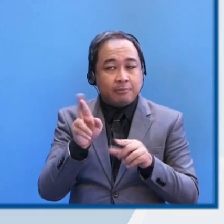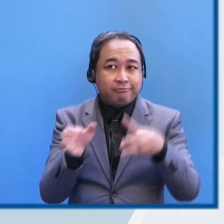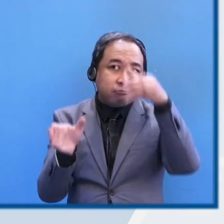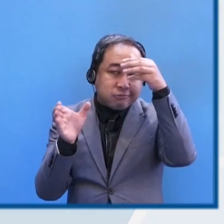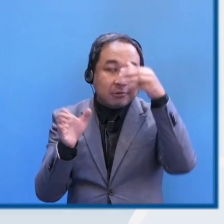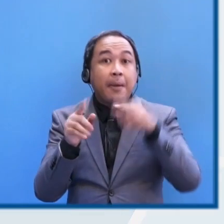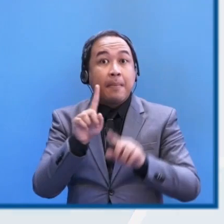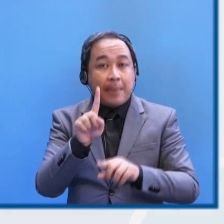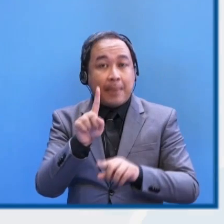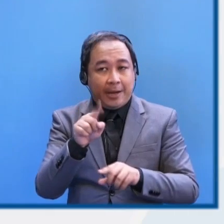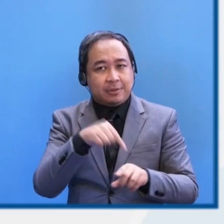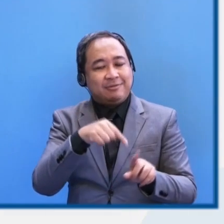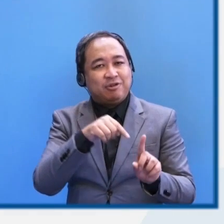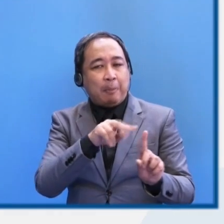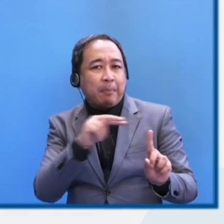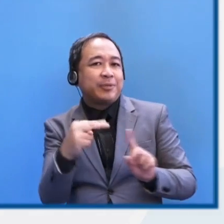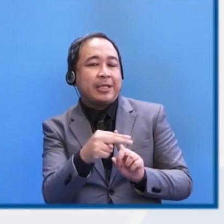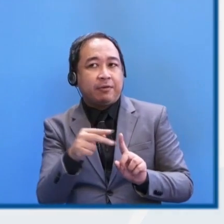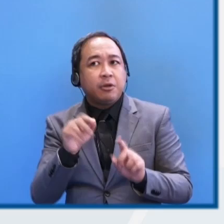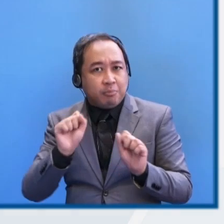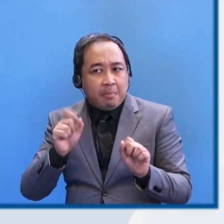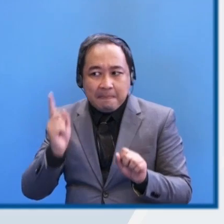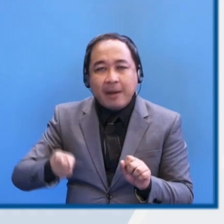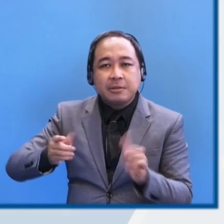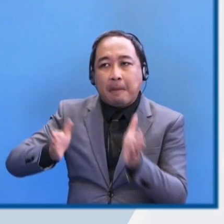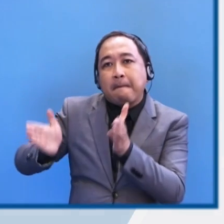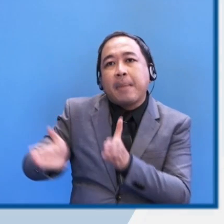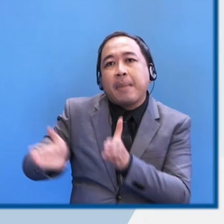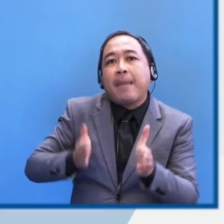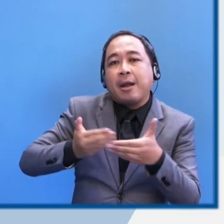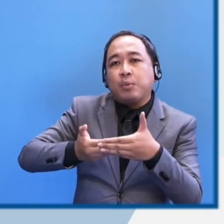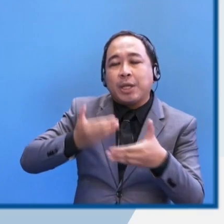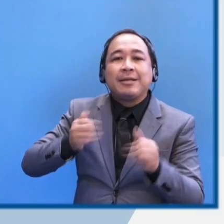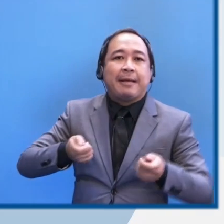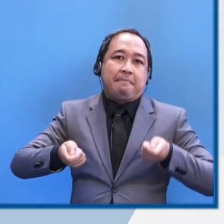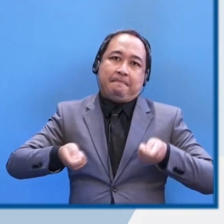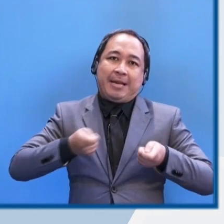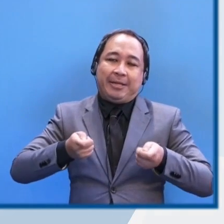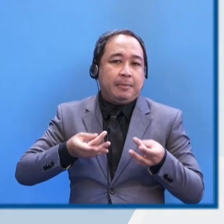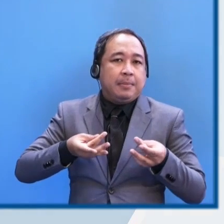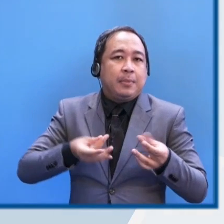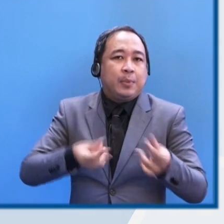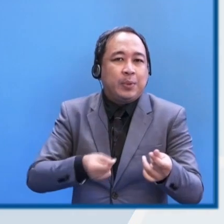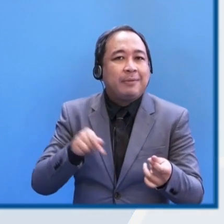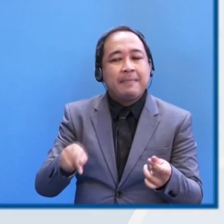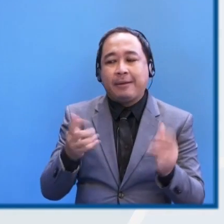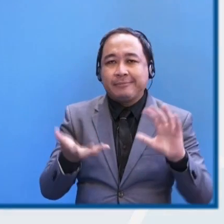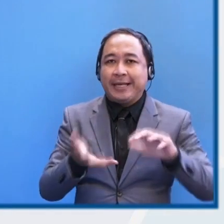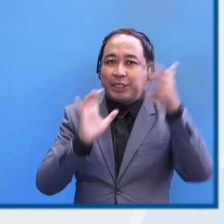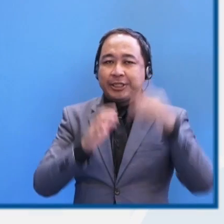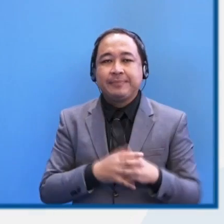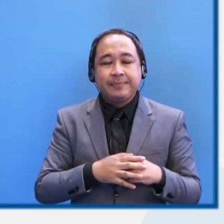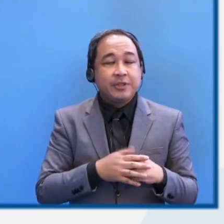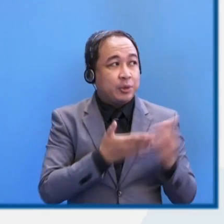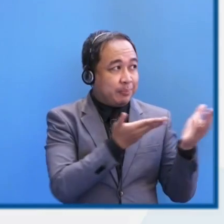prepared. So let's hear from her. Susanna, if you could please elaborate on that. Thank you